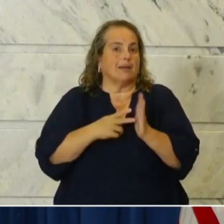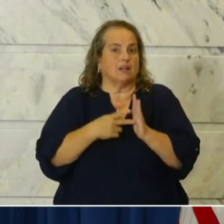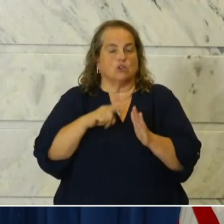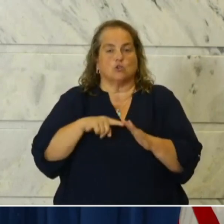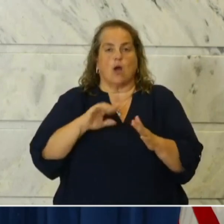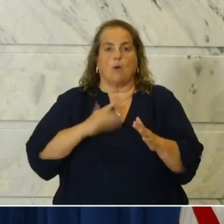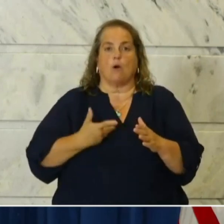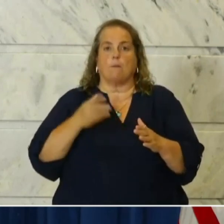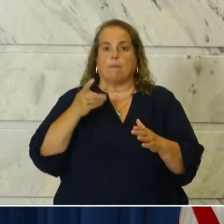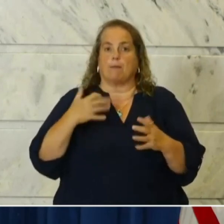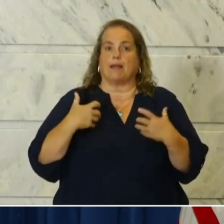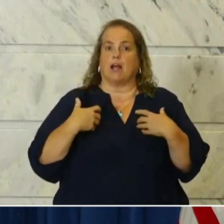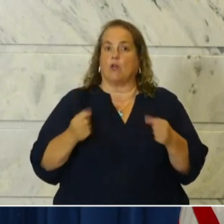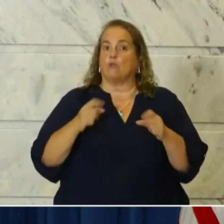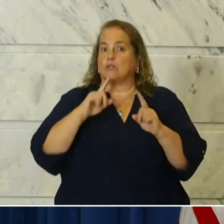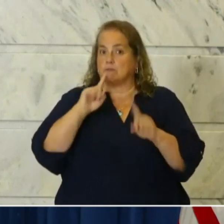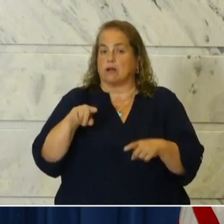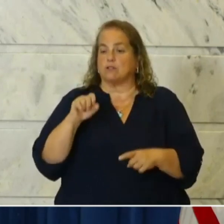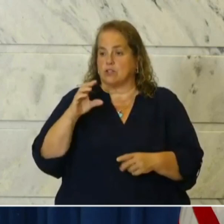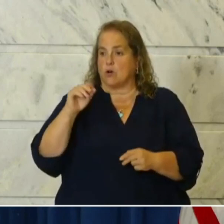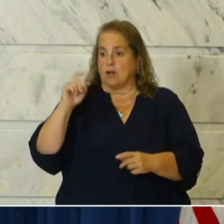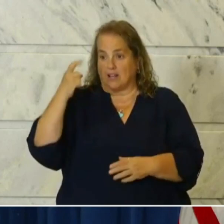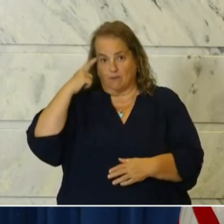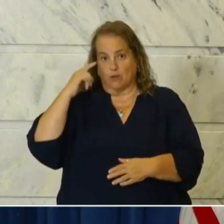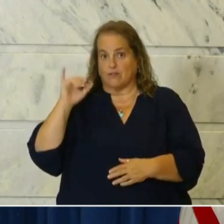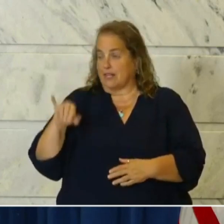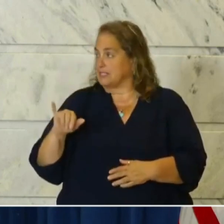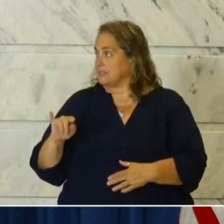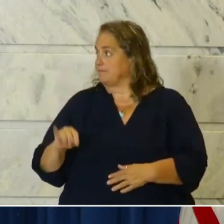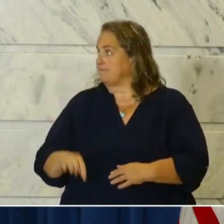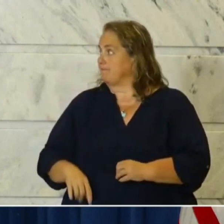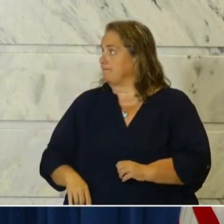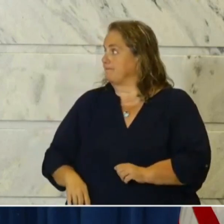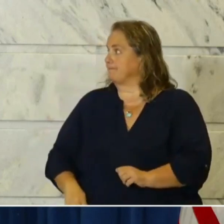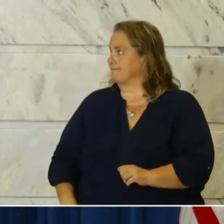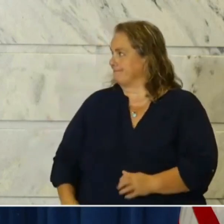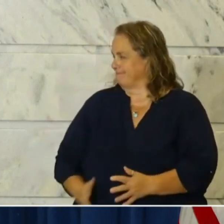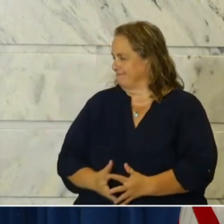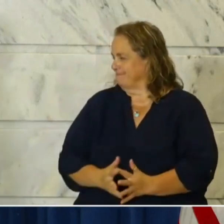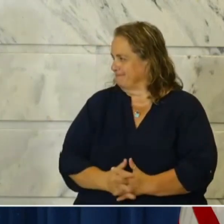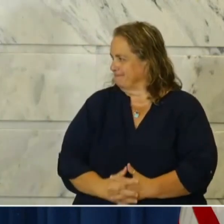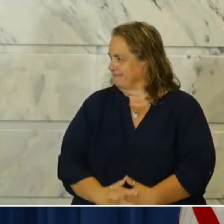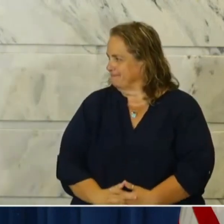health response. So, Governor, that's my update.